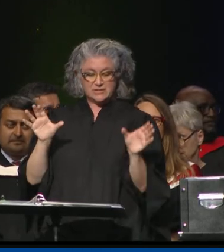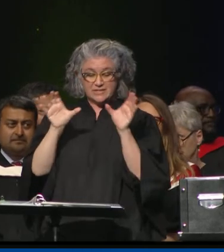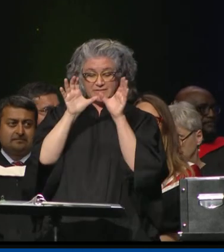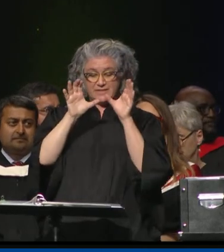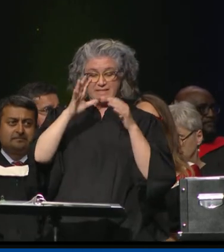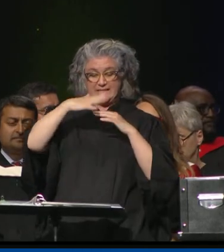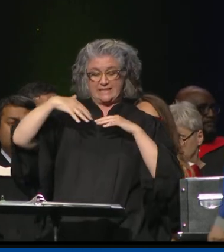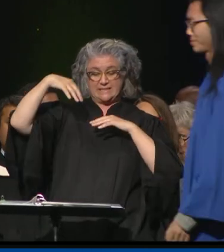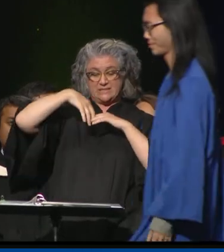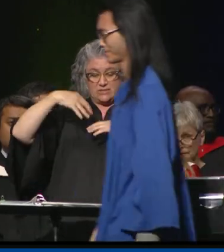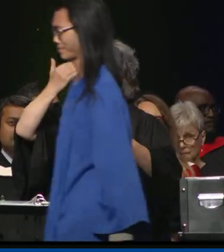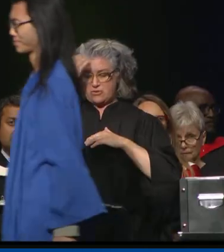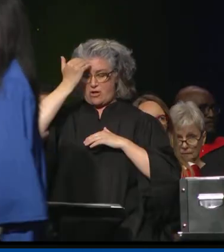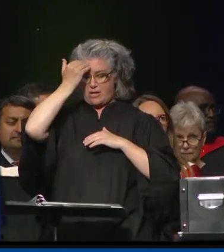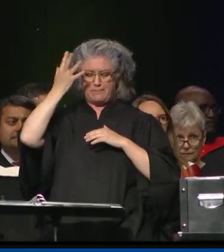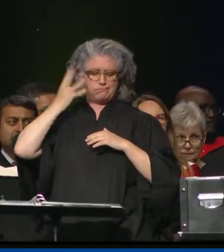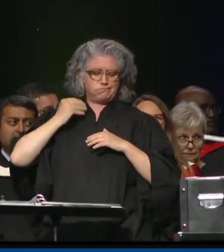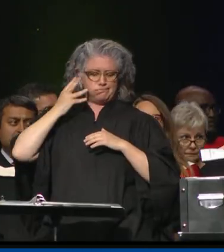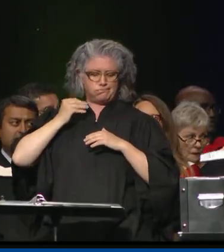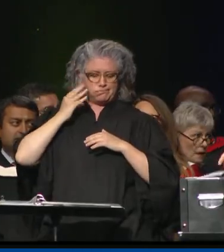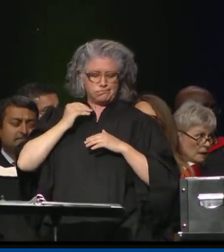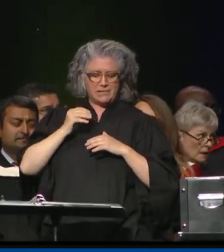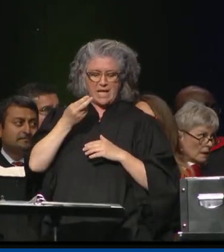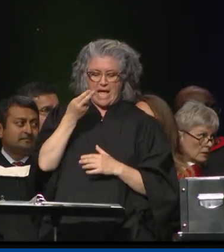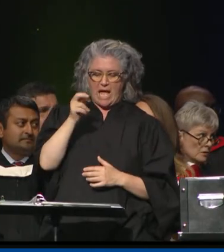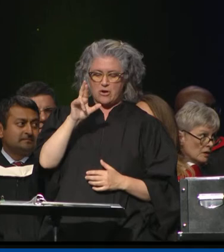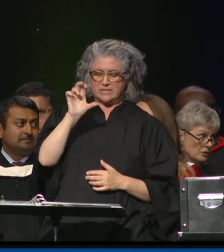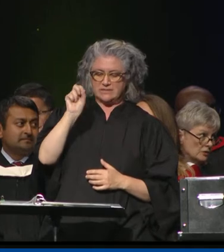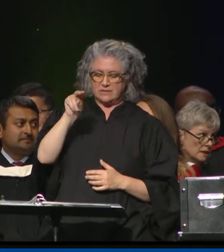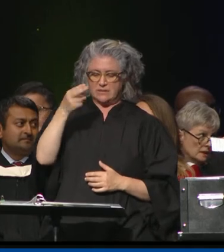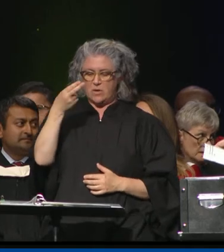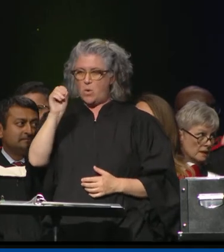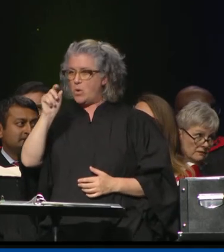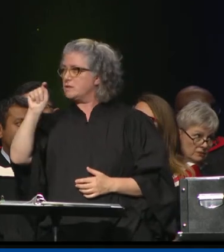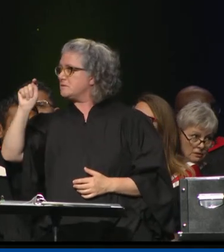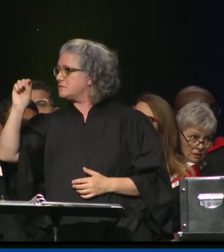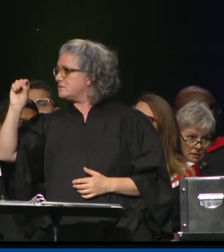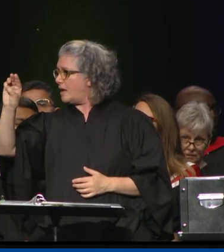Certificate in Indigenous Knowledges and Experiences, Harrison Ho Tom.